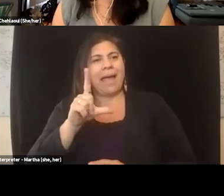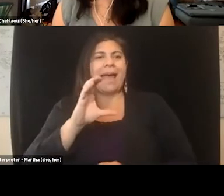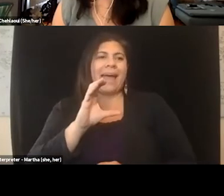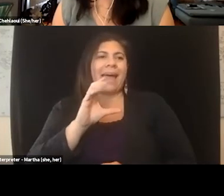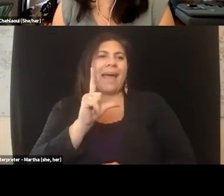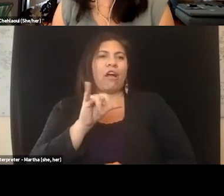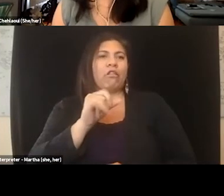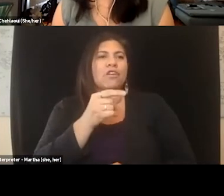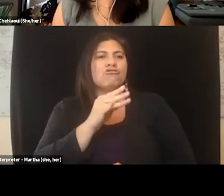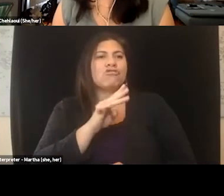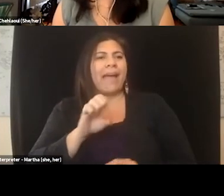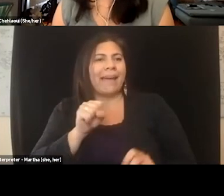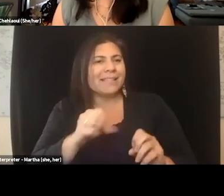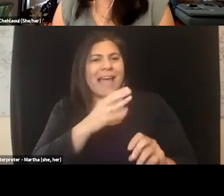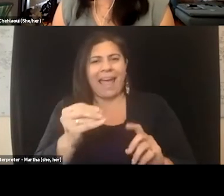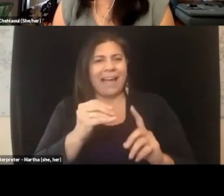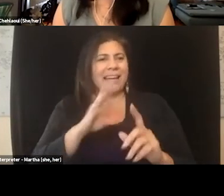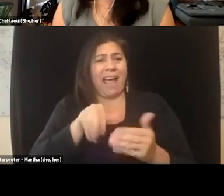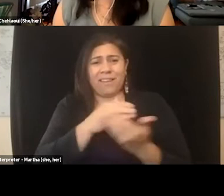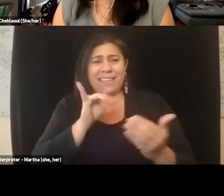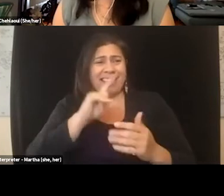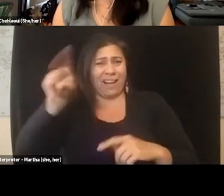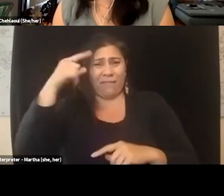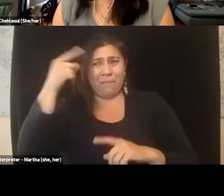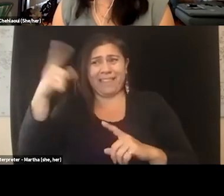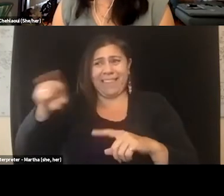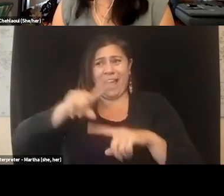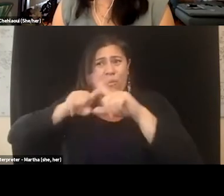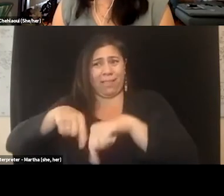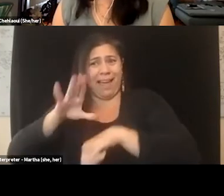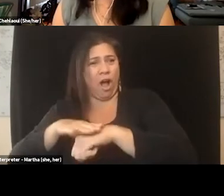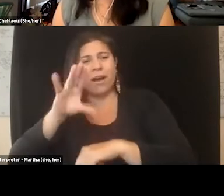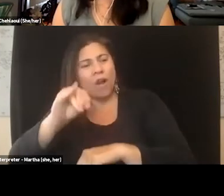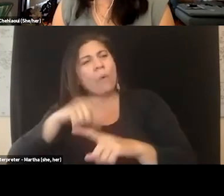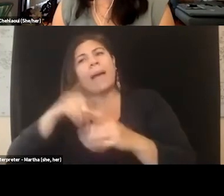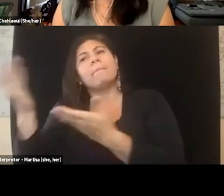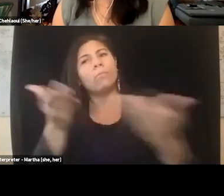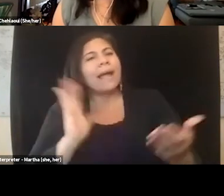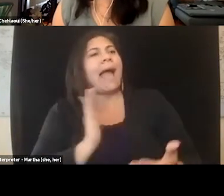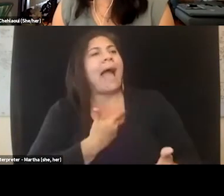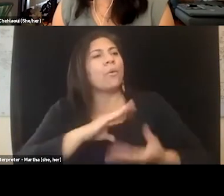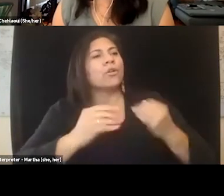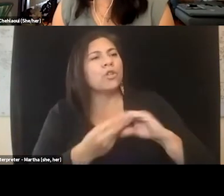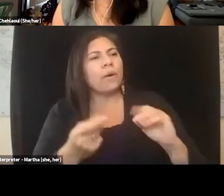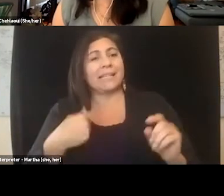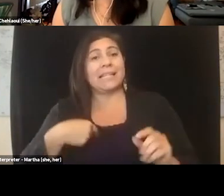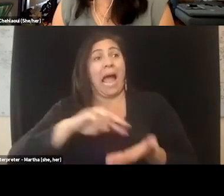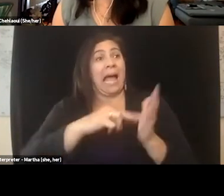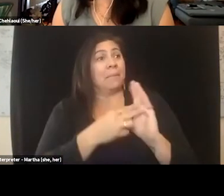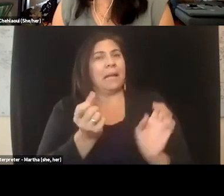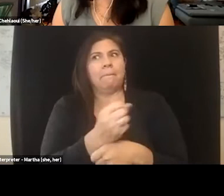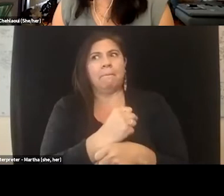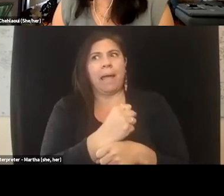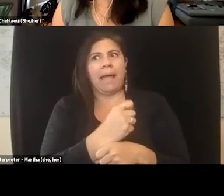has been relying on, and bring our stories. And when I mean our stories, I mean humanize ourselves,